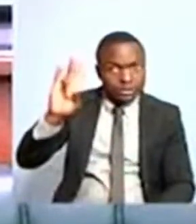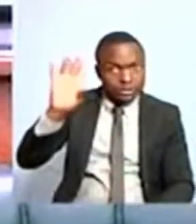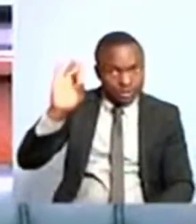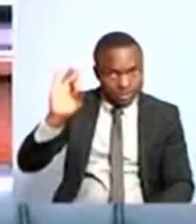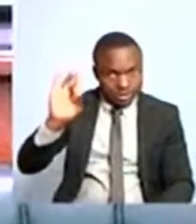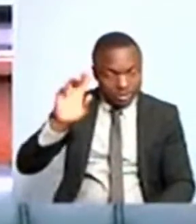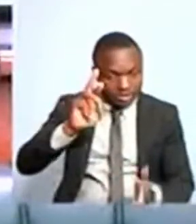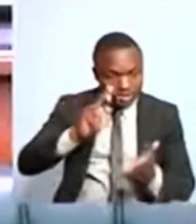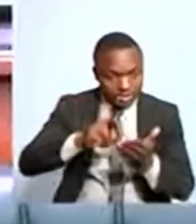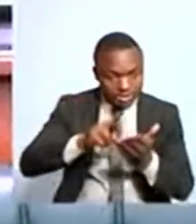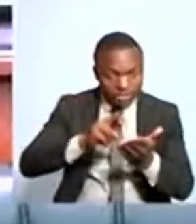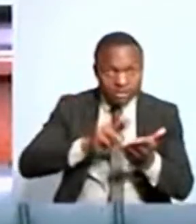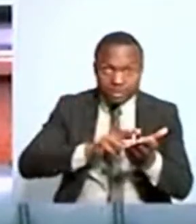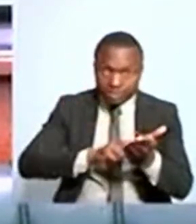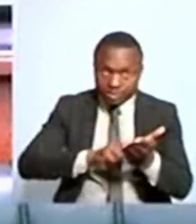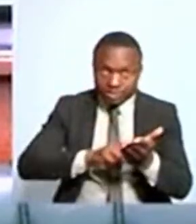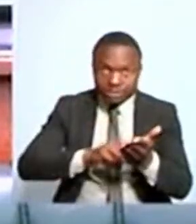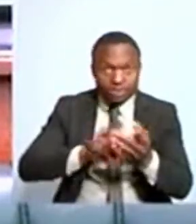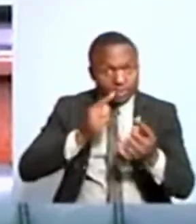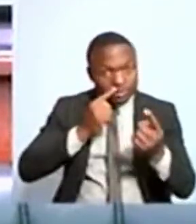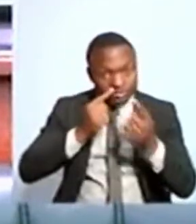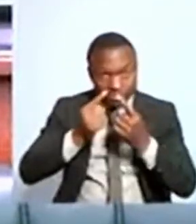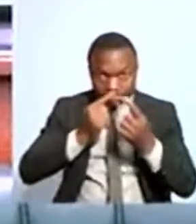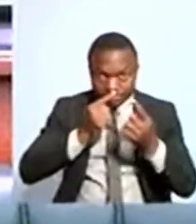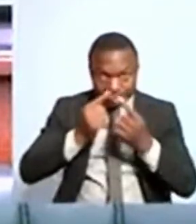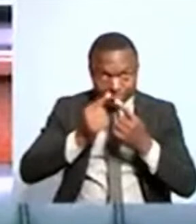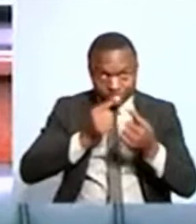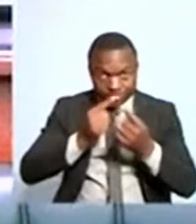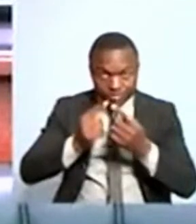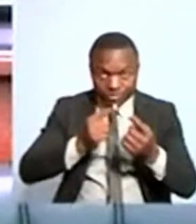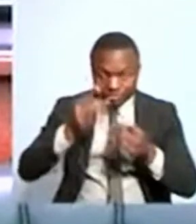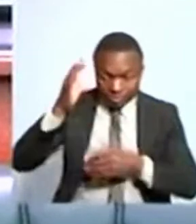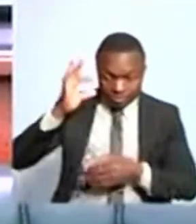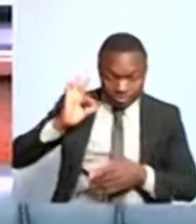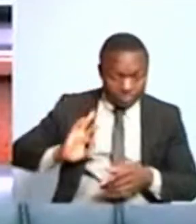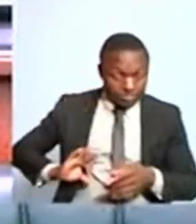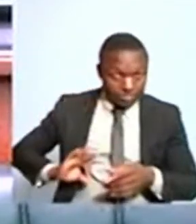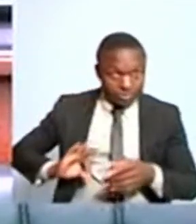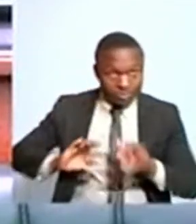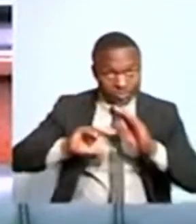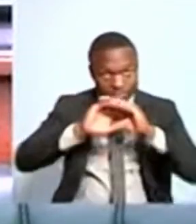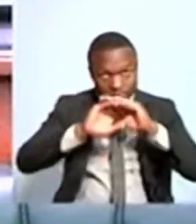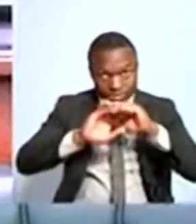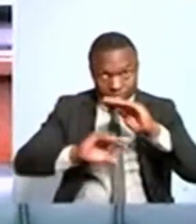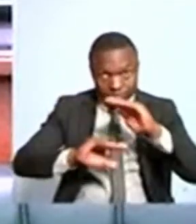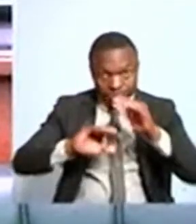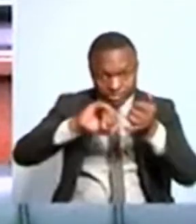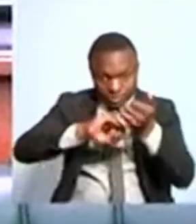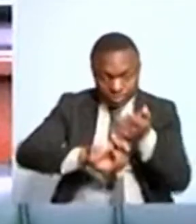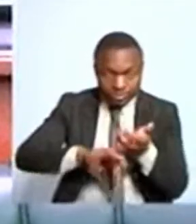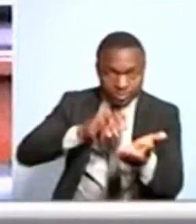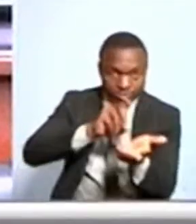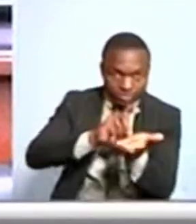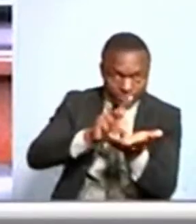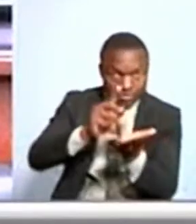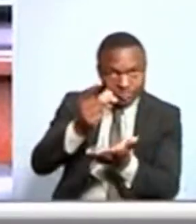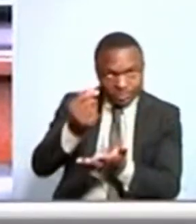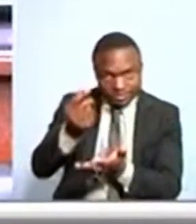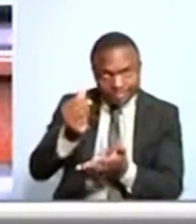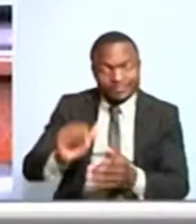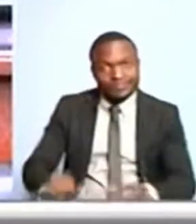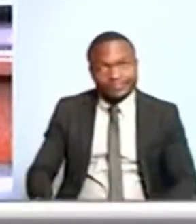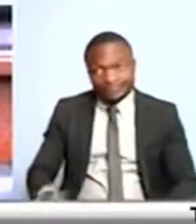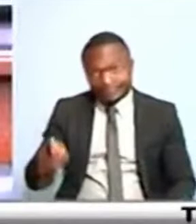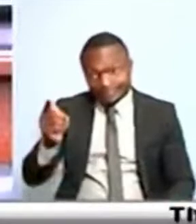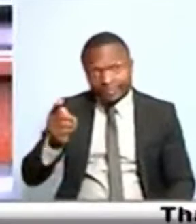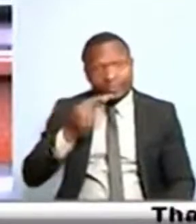is speaking to ineligible beneficiaries under social cash transfer. I would want to say